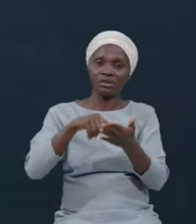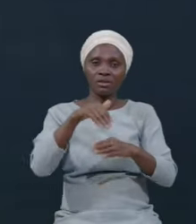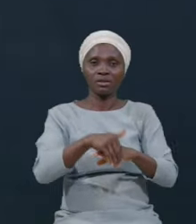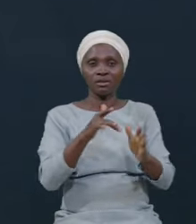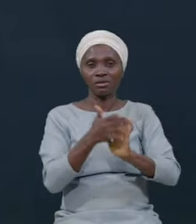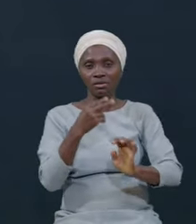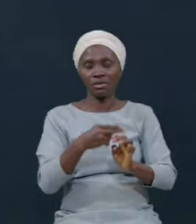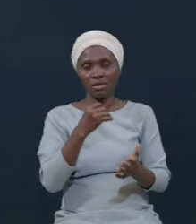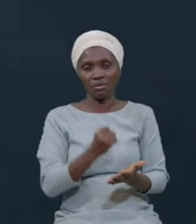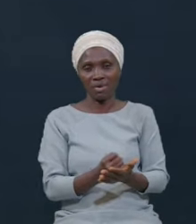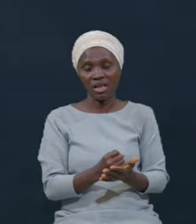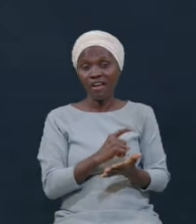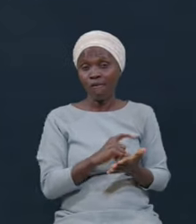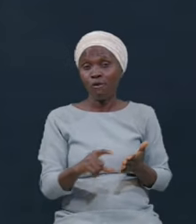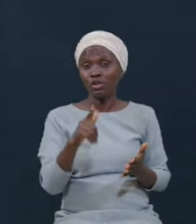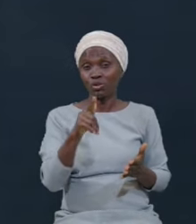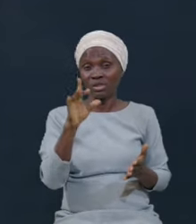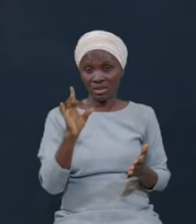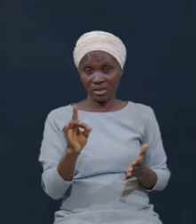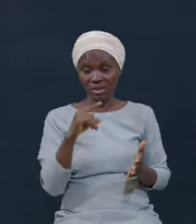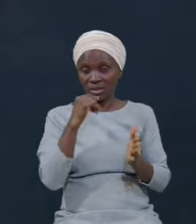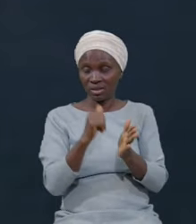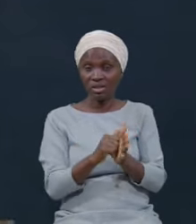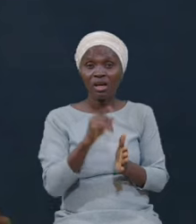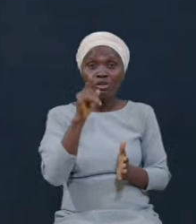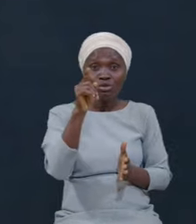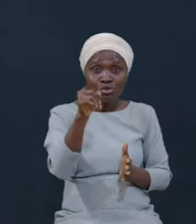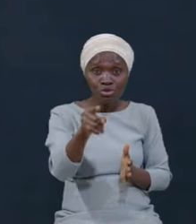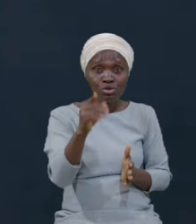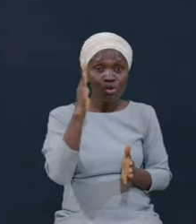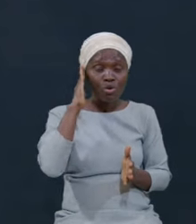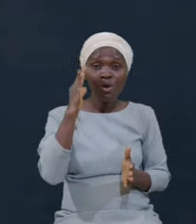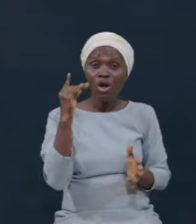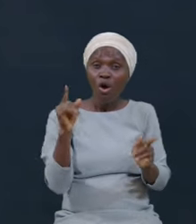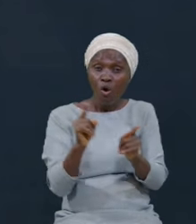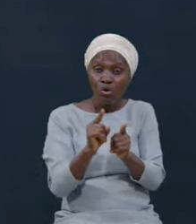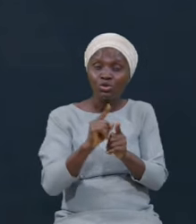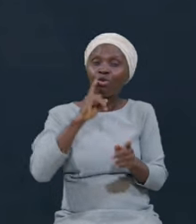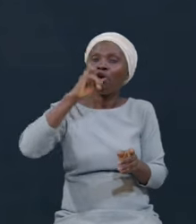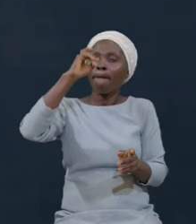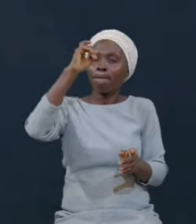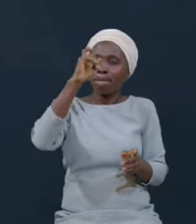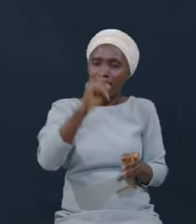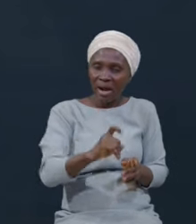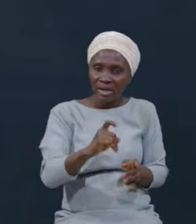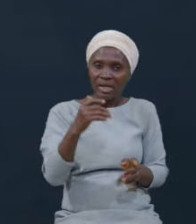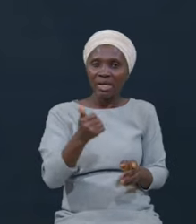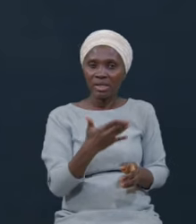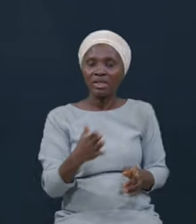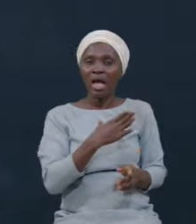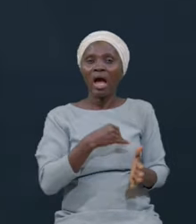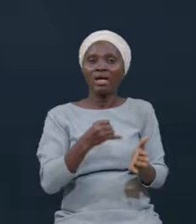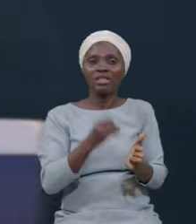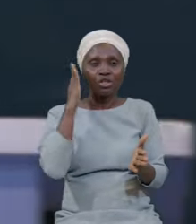shalt also decree a thing, and it shall be established unto thee.